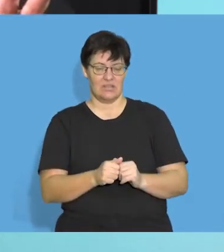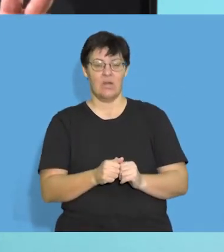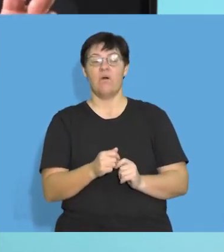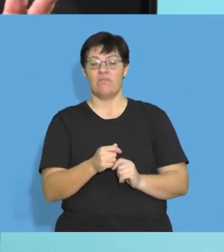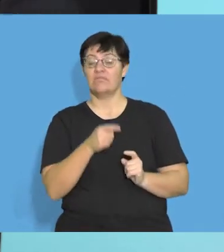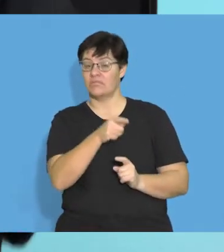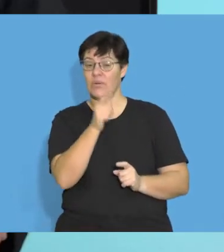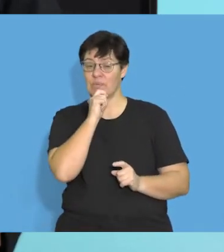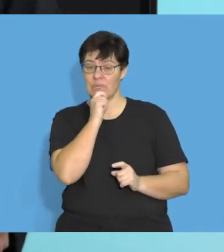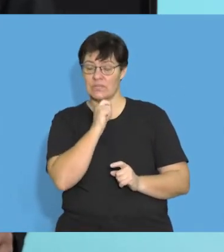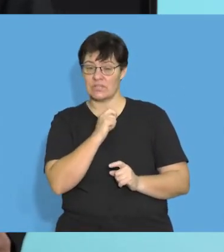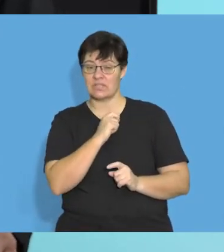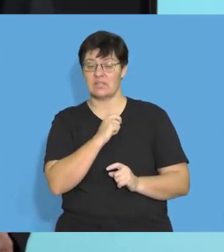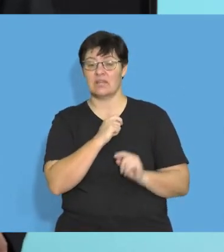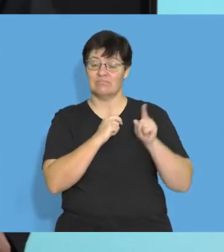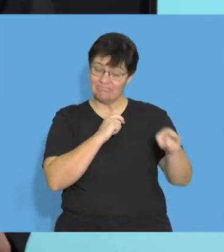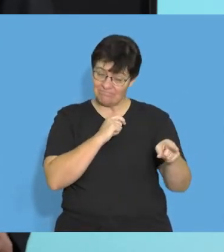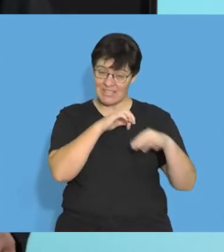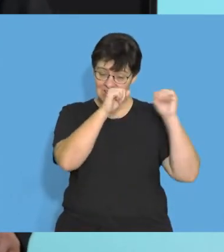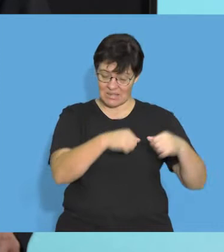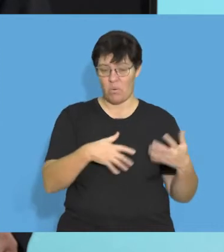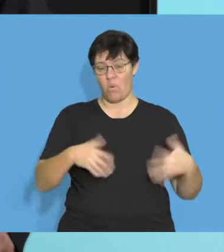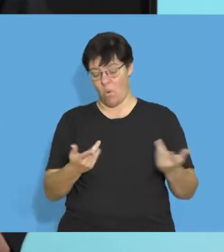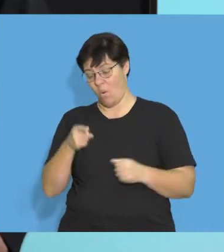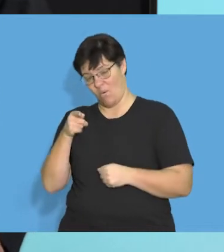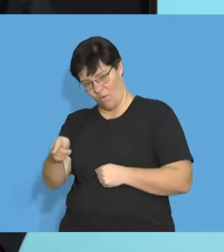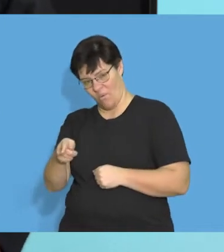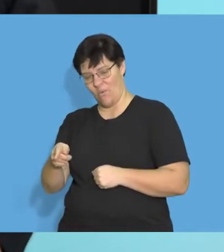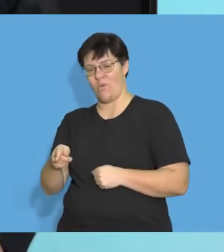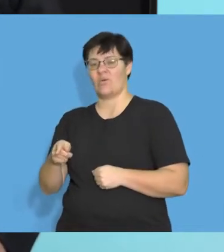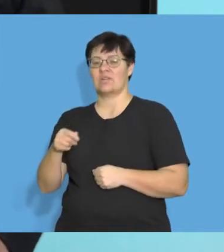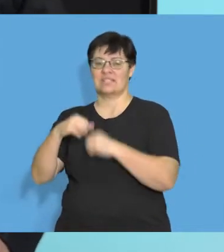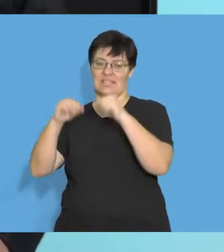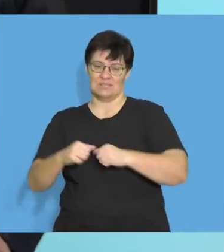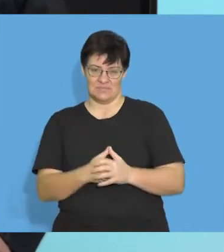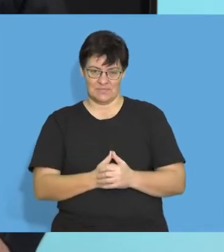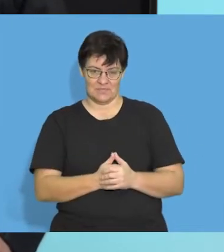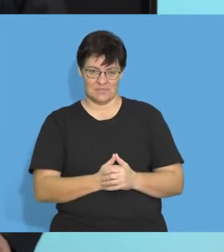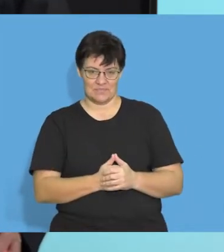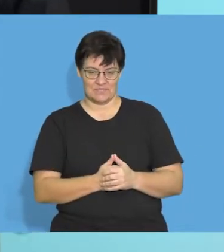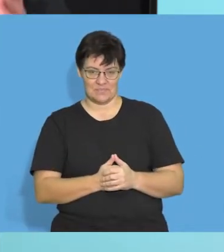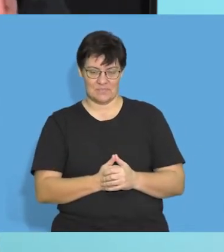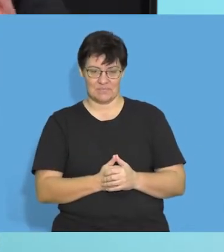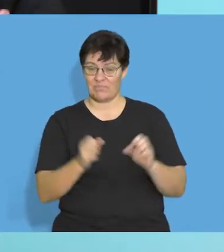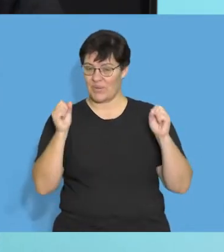perpetual inventory system and one using a periodic inventory system. Okay, please make